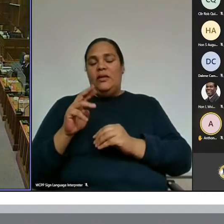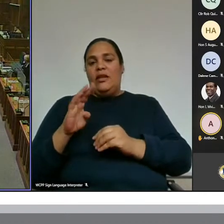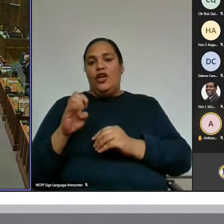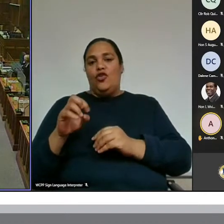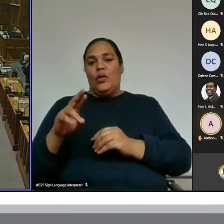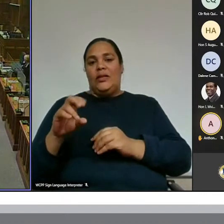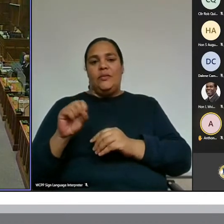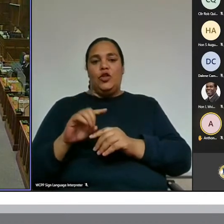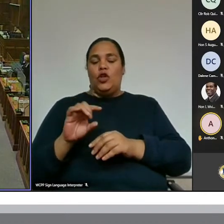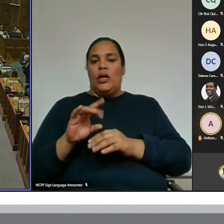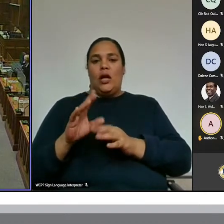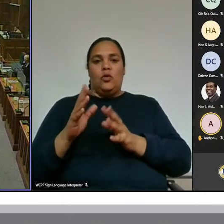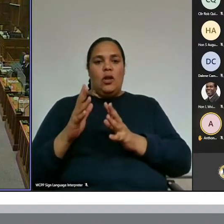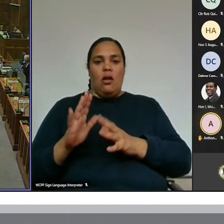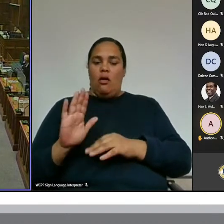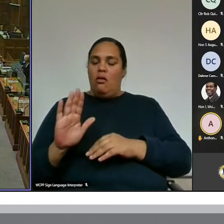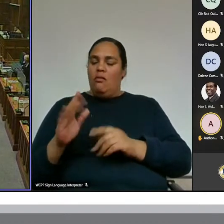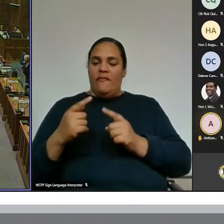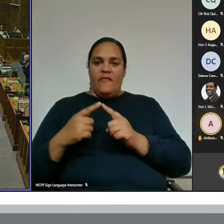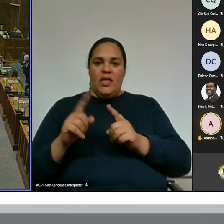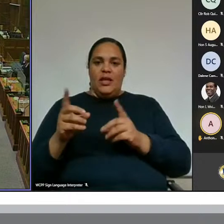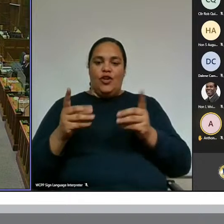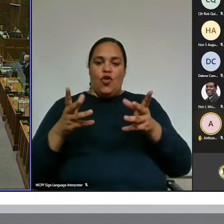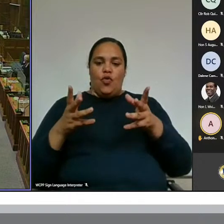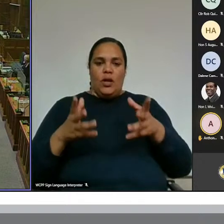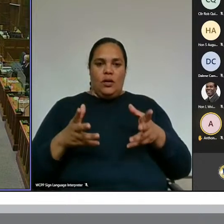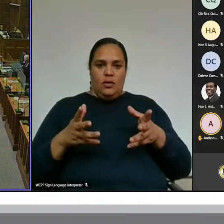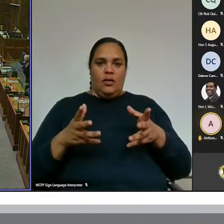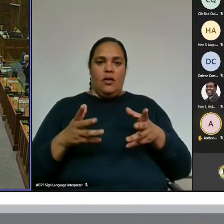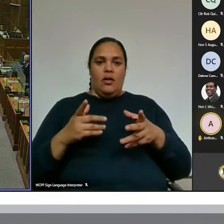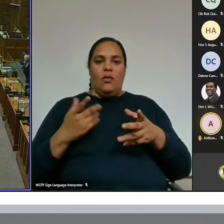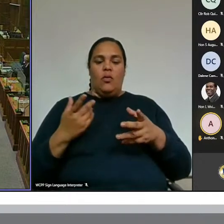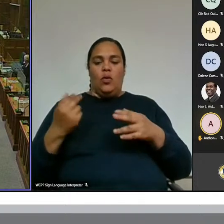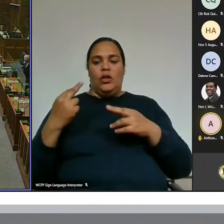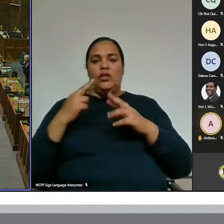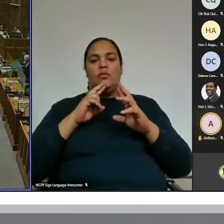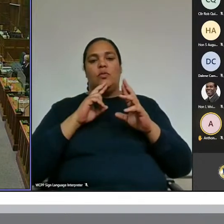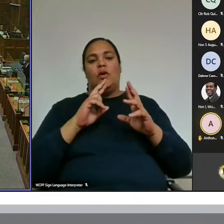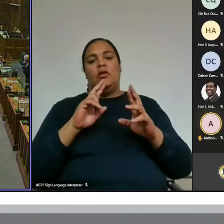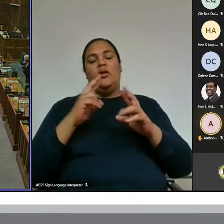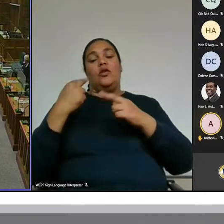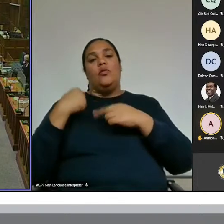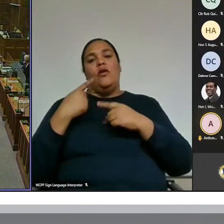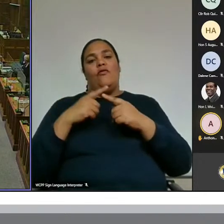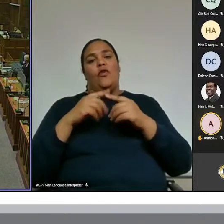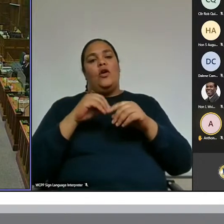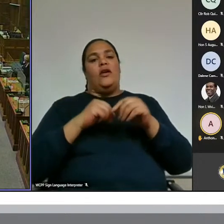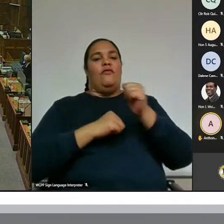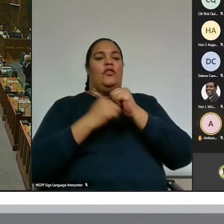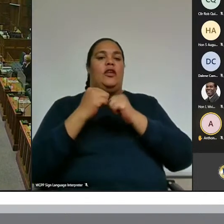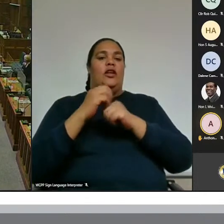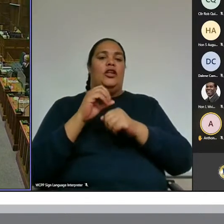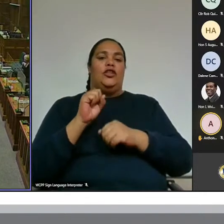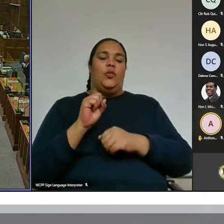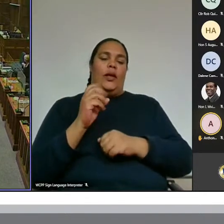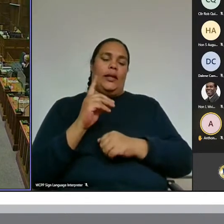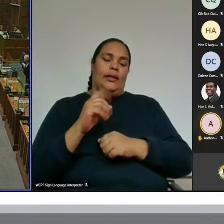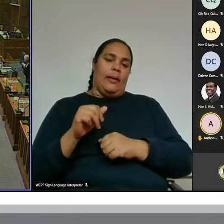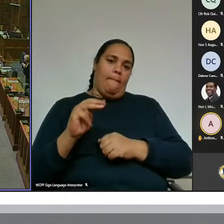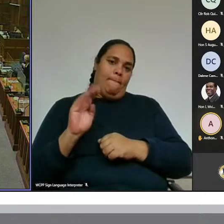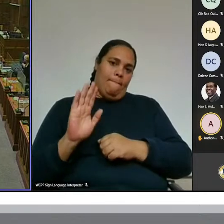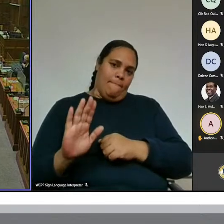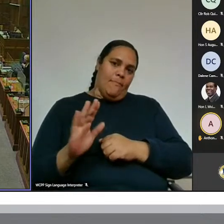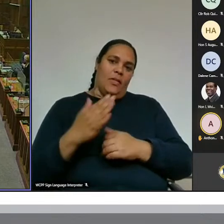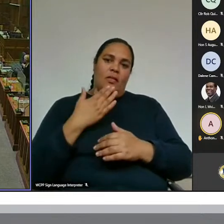not a councillor, as a director responsible for infrastructure in Swellendam. Okay, thank